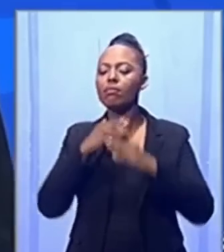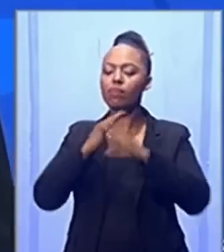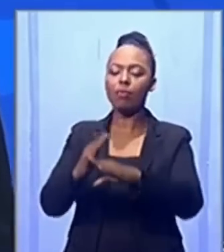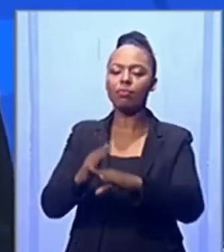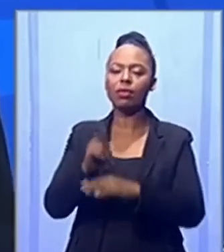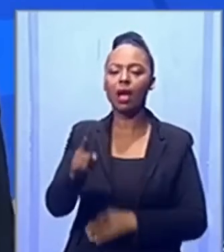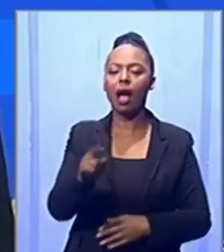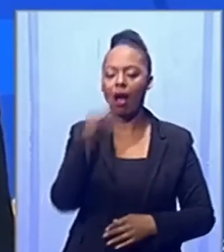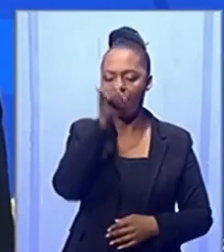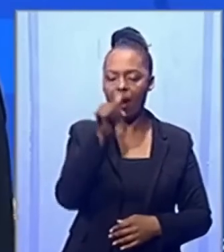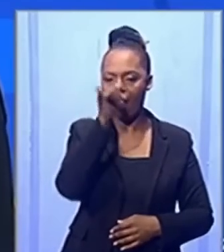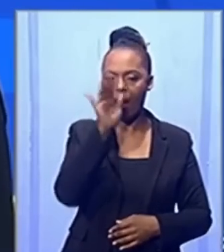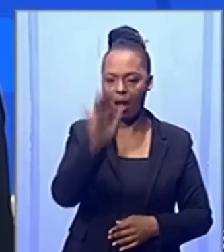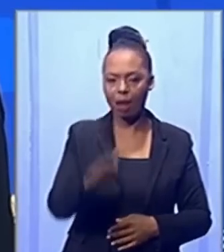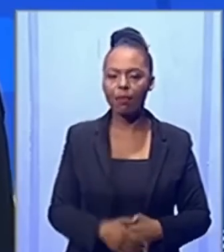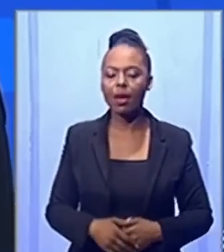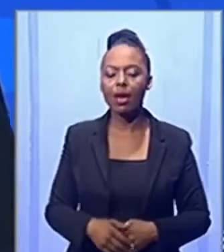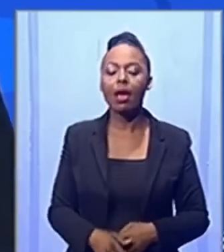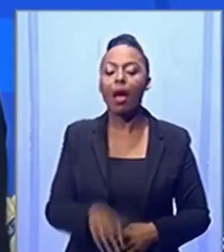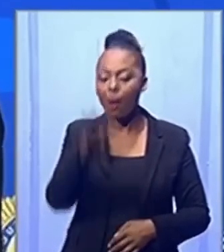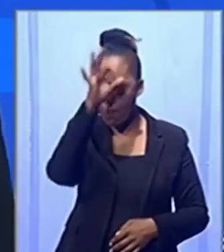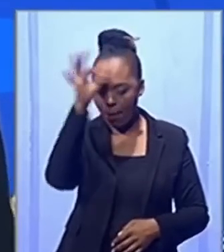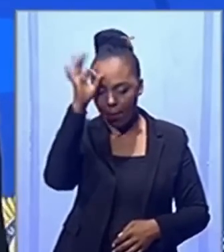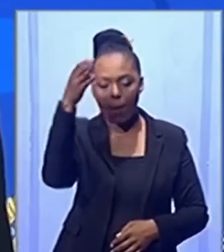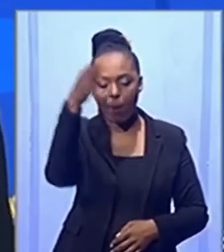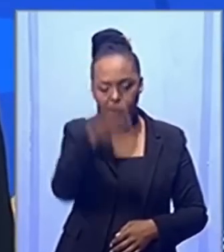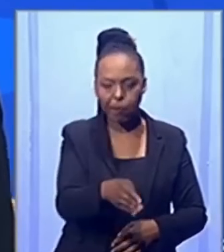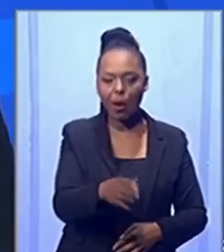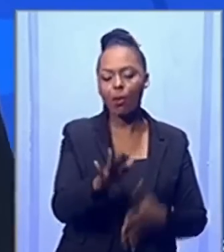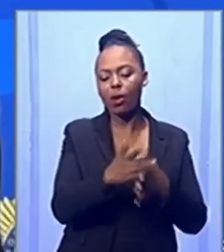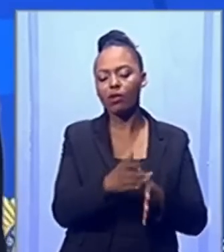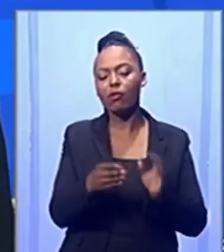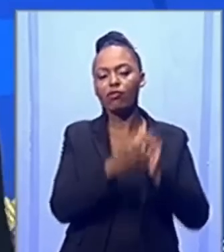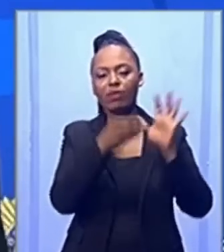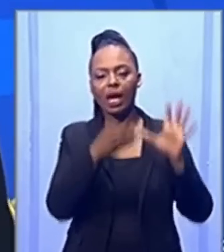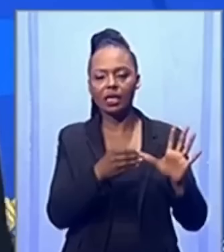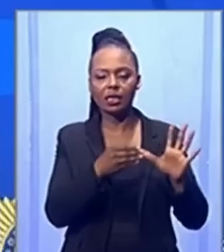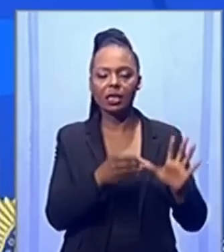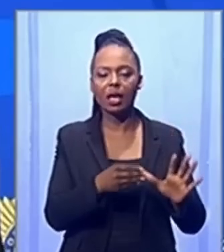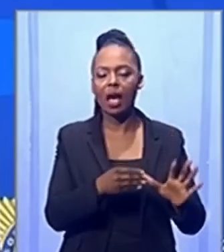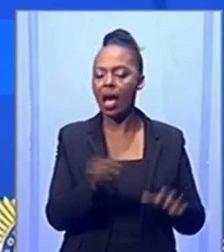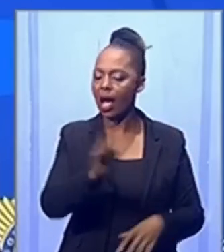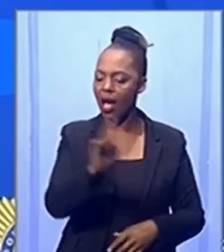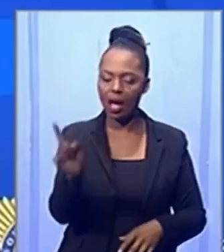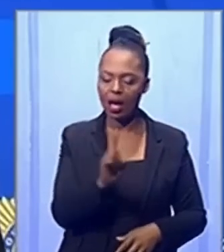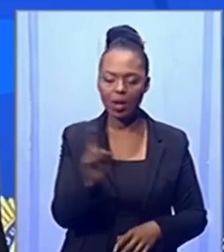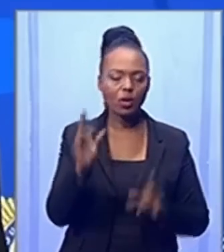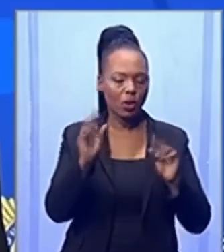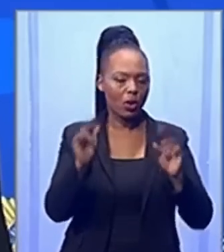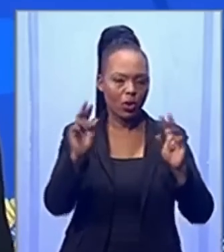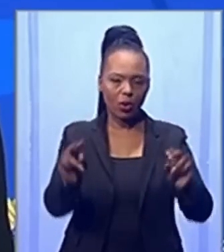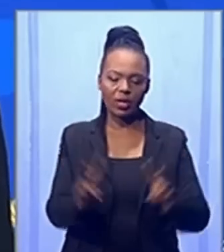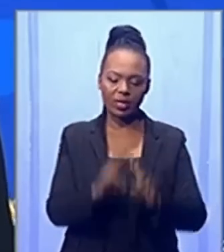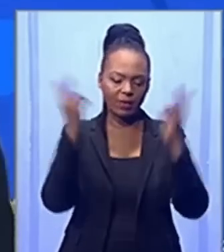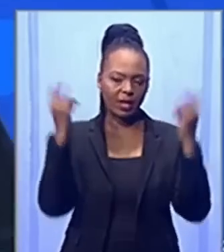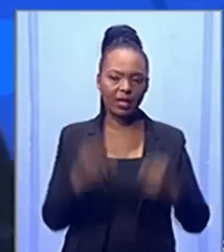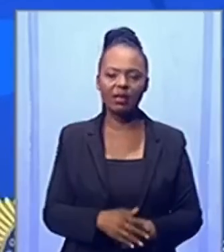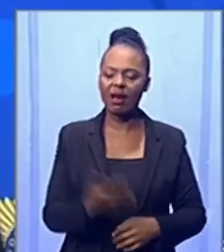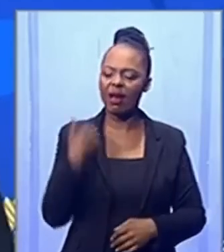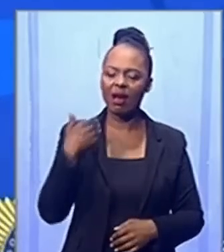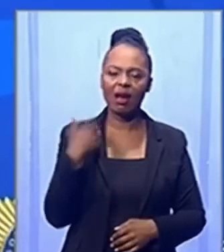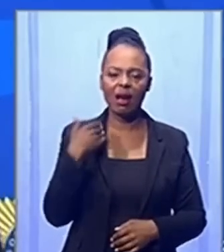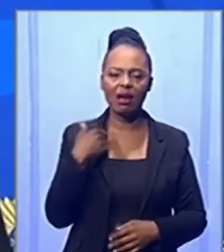is here because of the BRICS? The answer is no. We have been giving